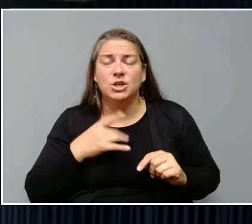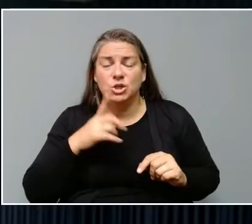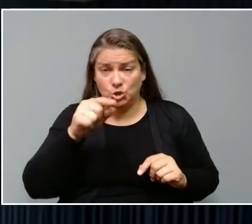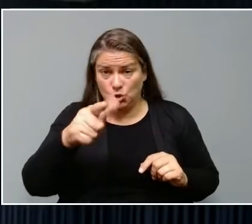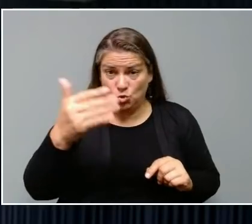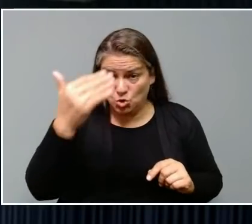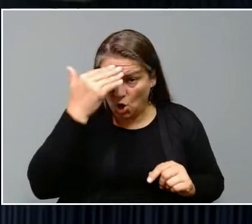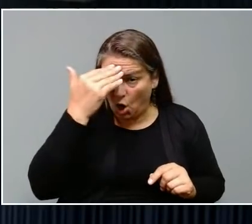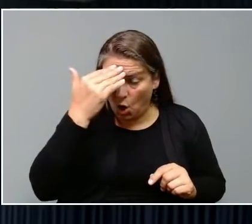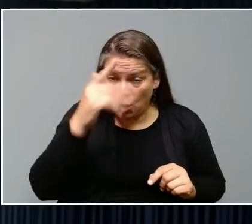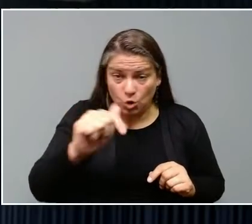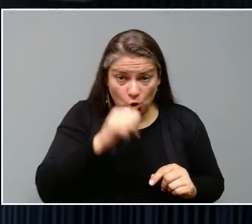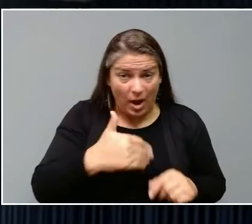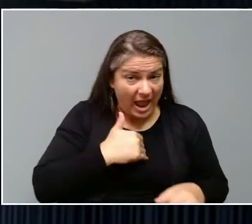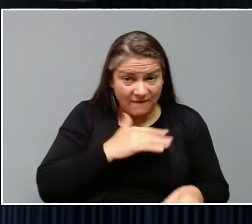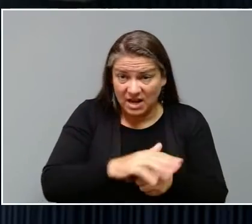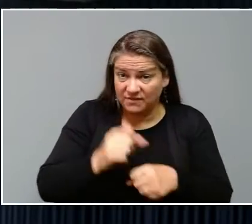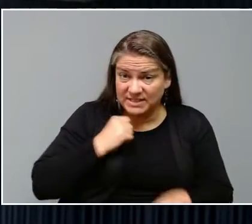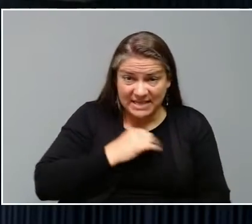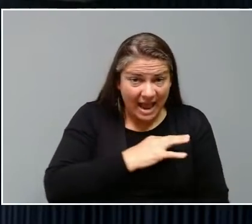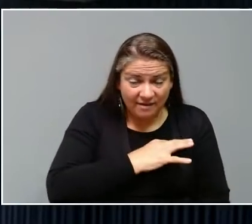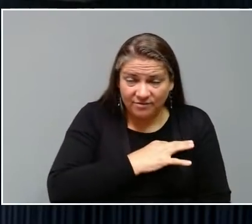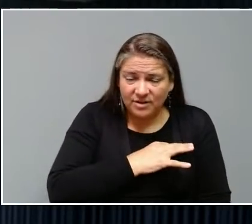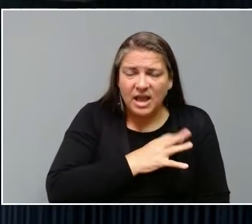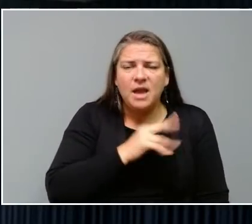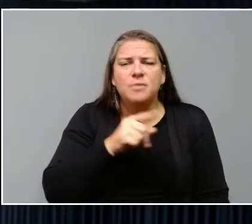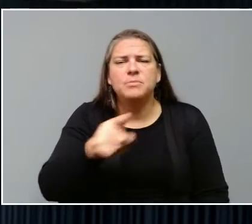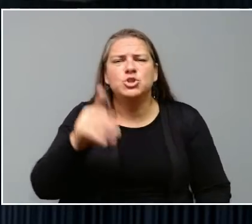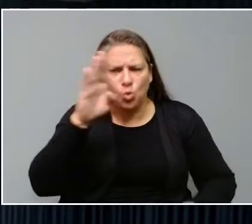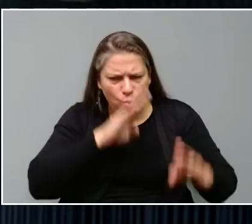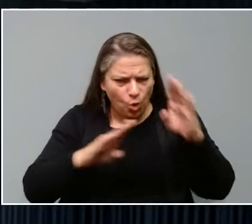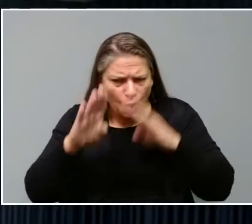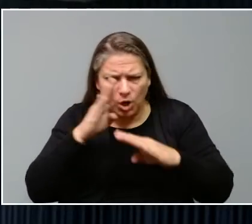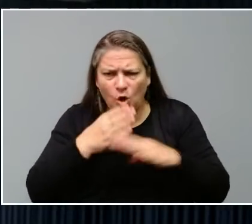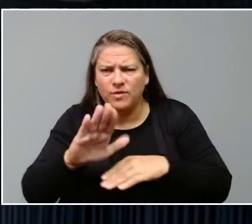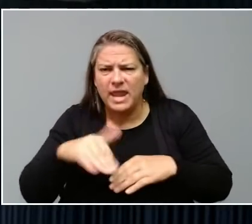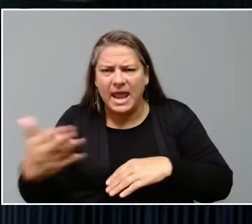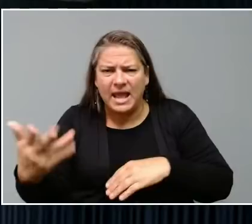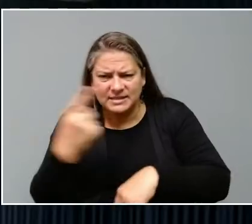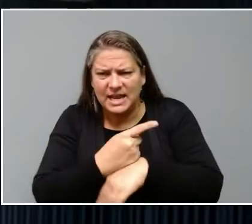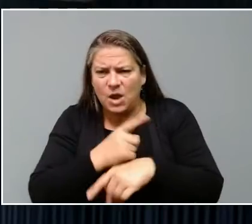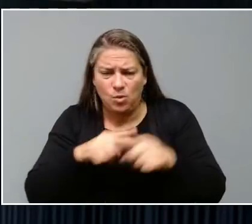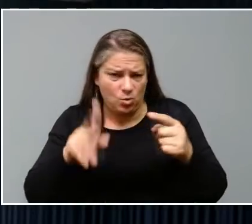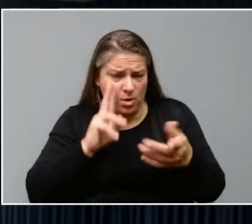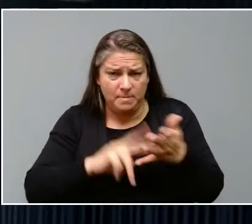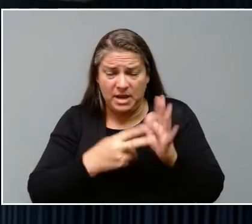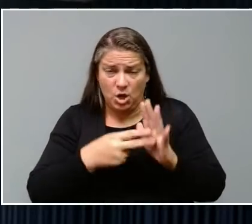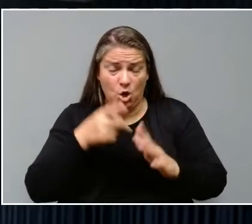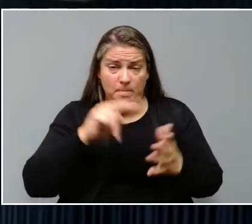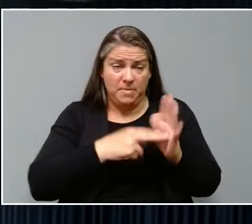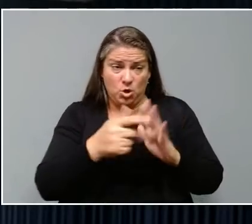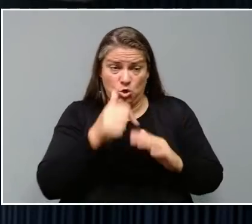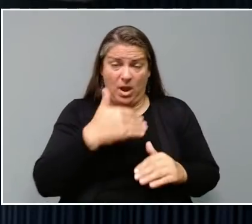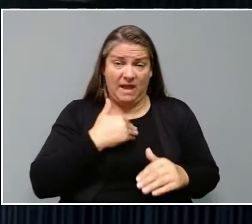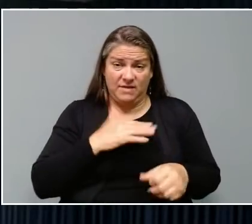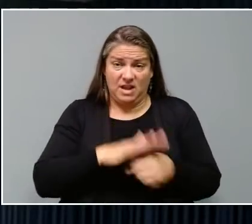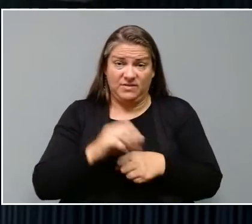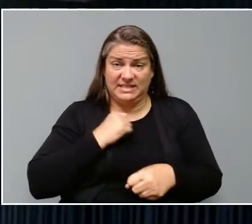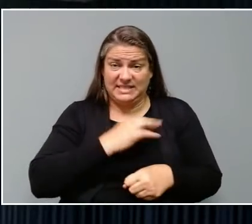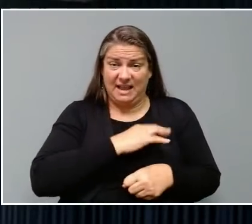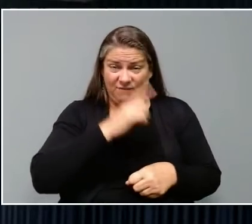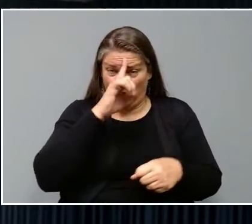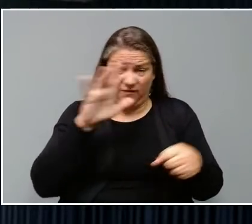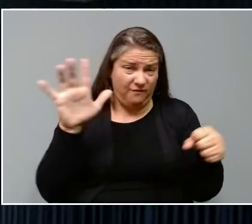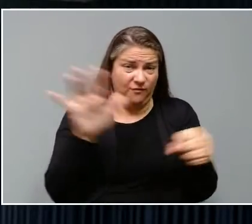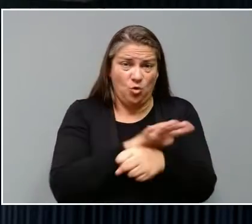enough staff, but you are terribly worried about the next day and what that could mean. It certainly means you don't have enough staff for your entire